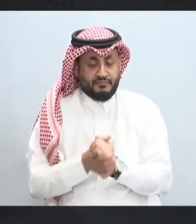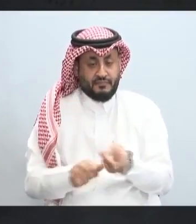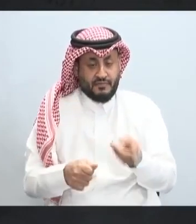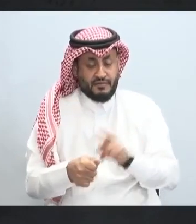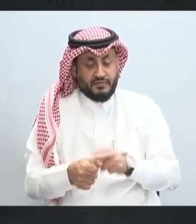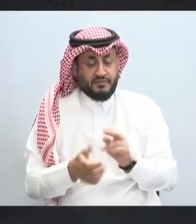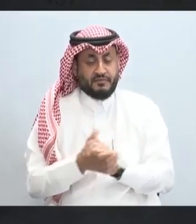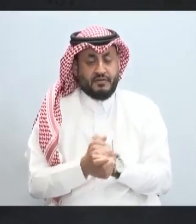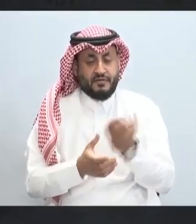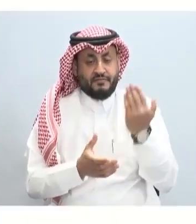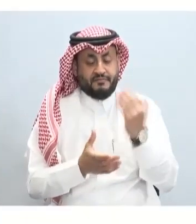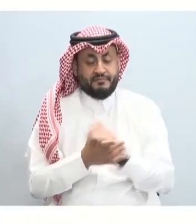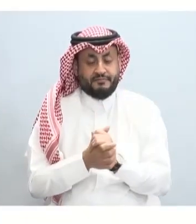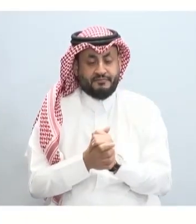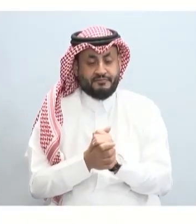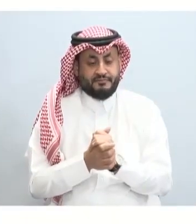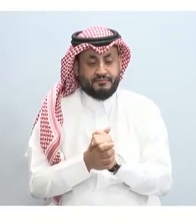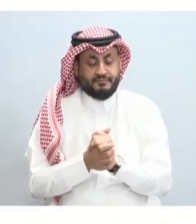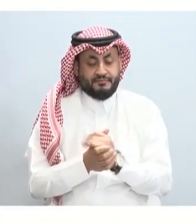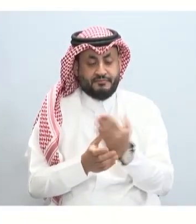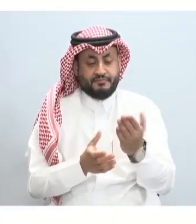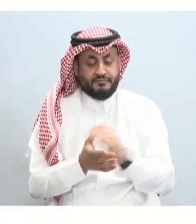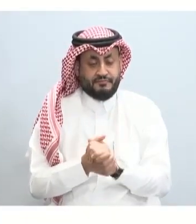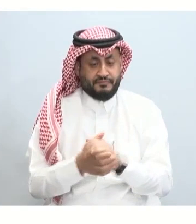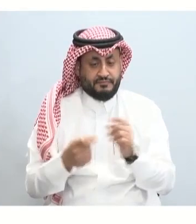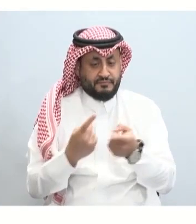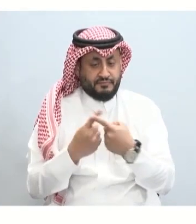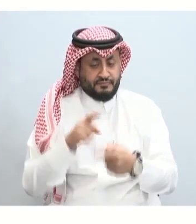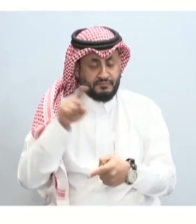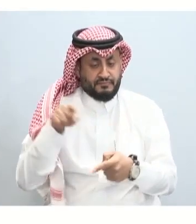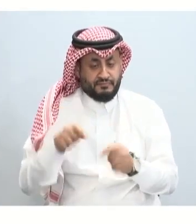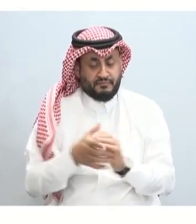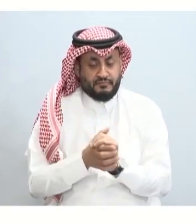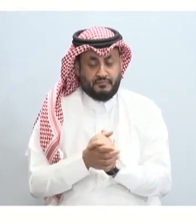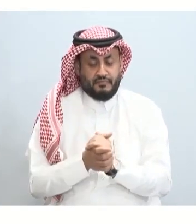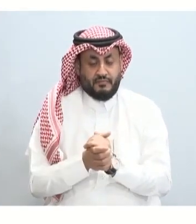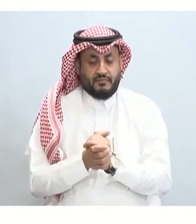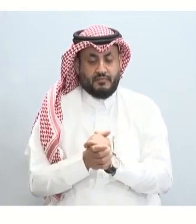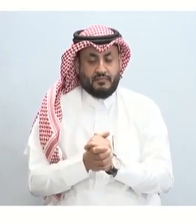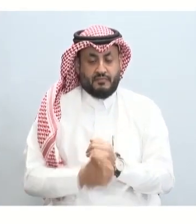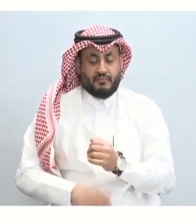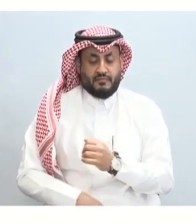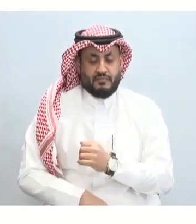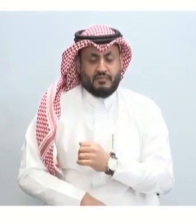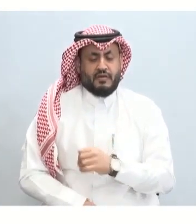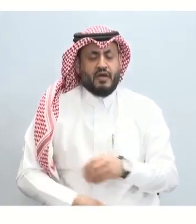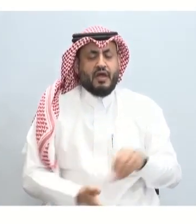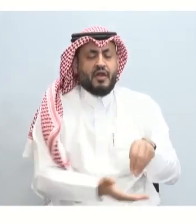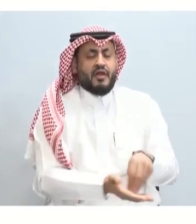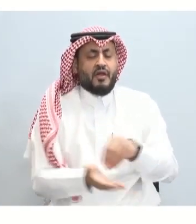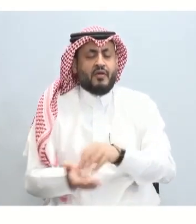practice last time. The first question we have is, where are you